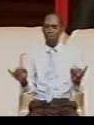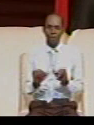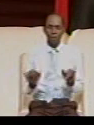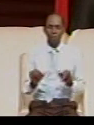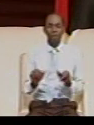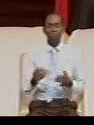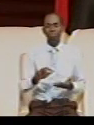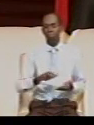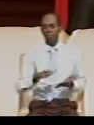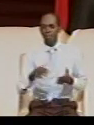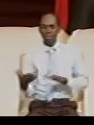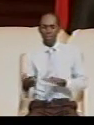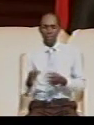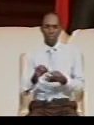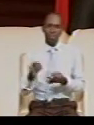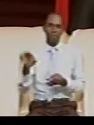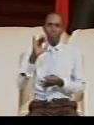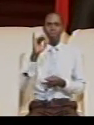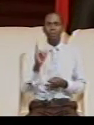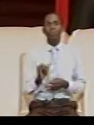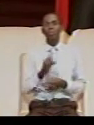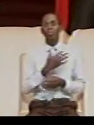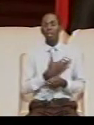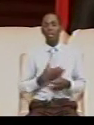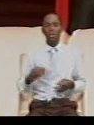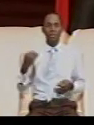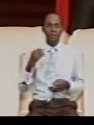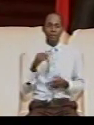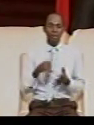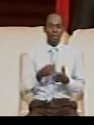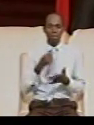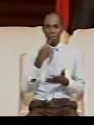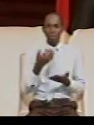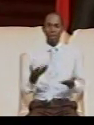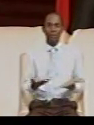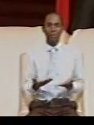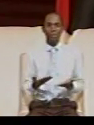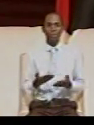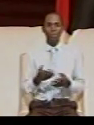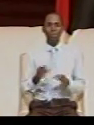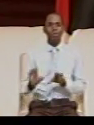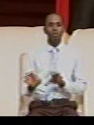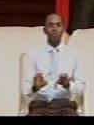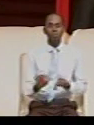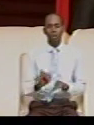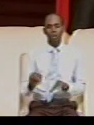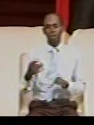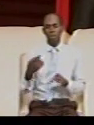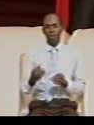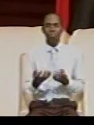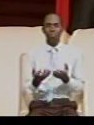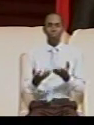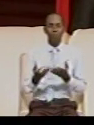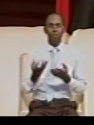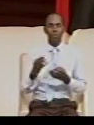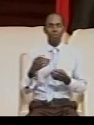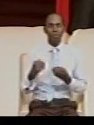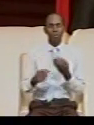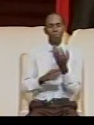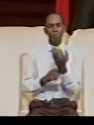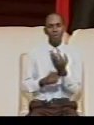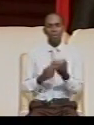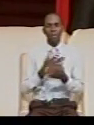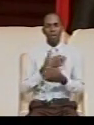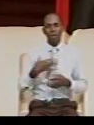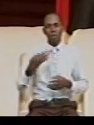dead spiritually. And it says, fulfilling the desires of the flesh and